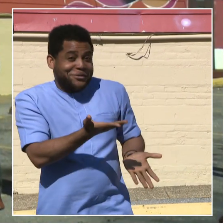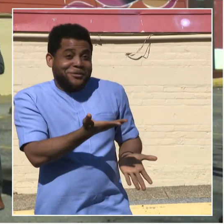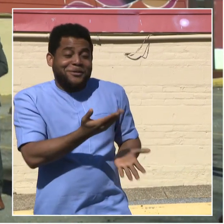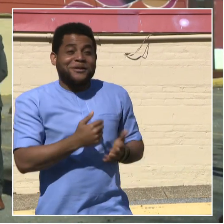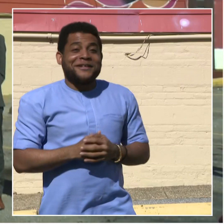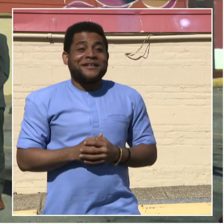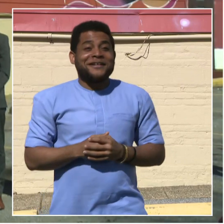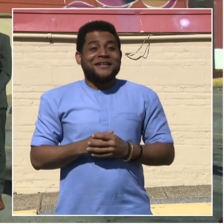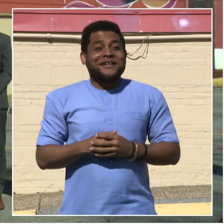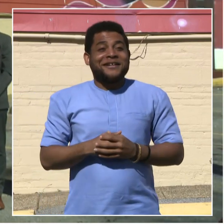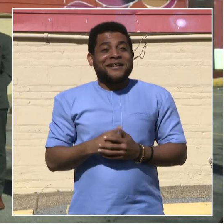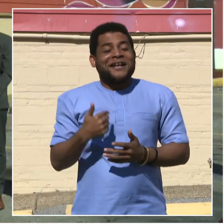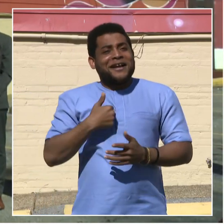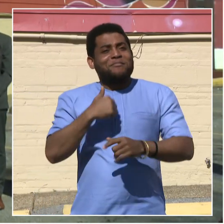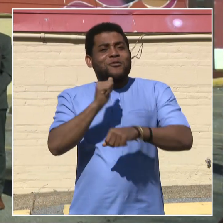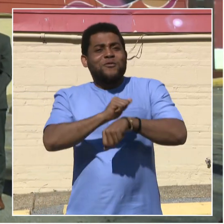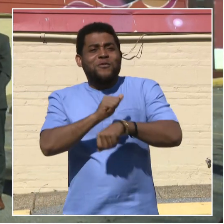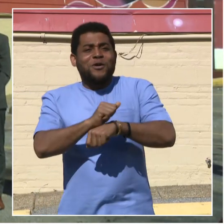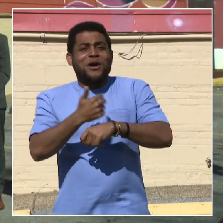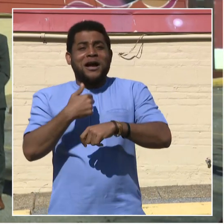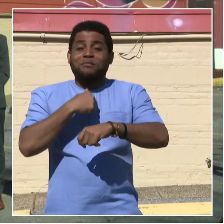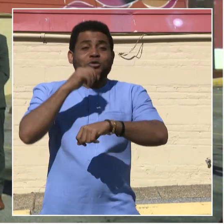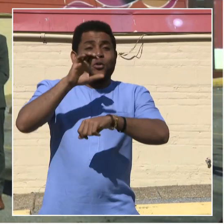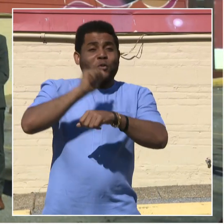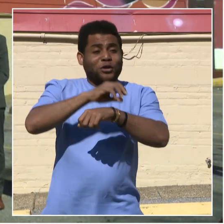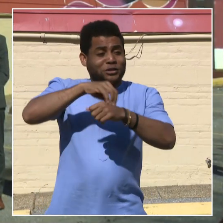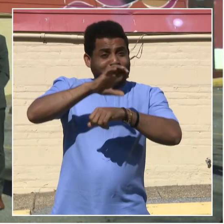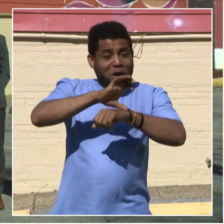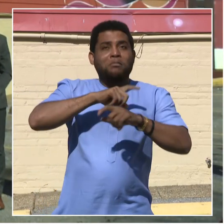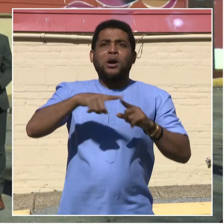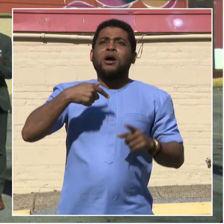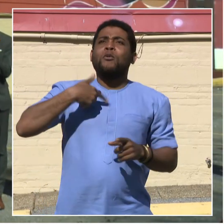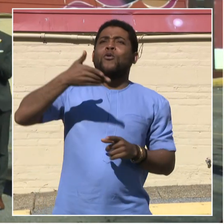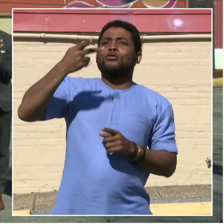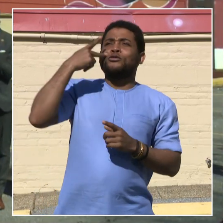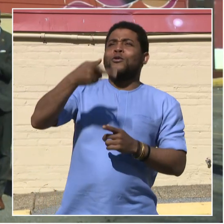I'm at work, I'm not at church, but I'm going to say, look at God.